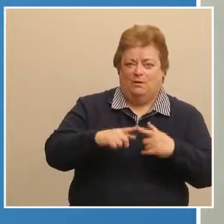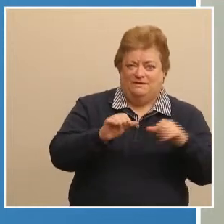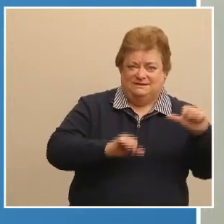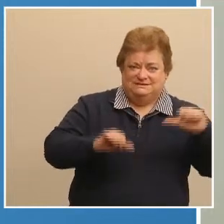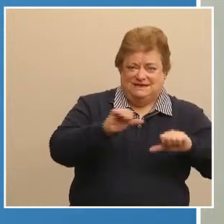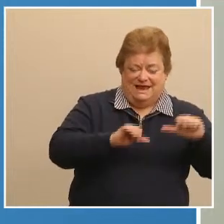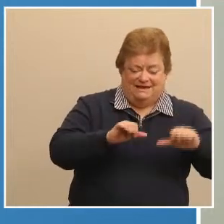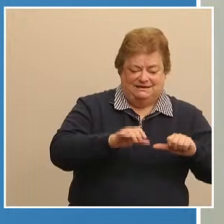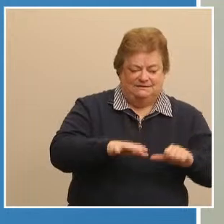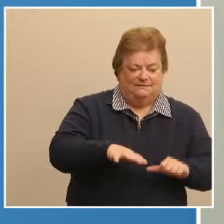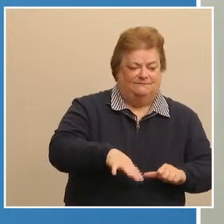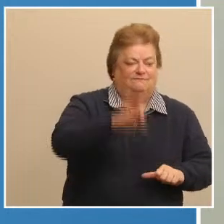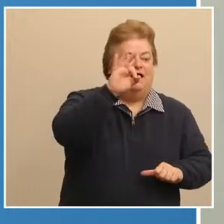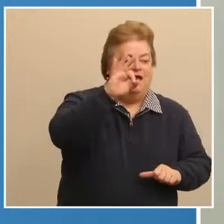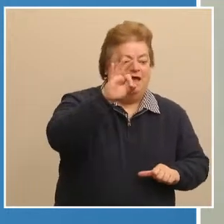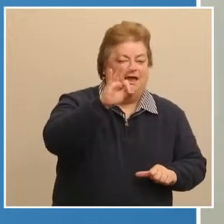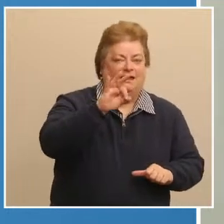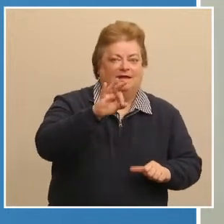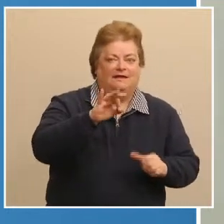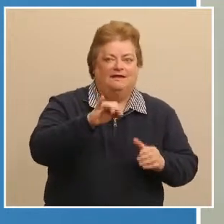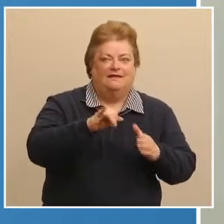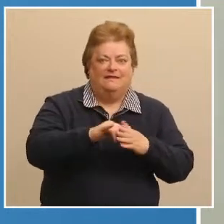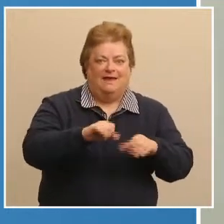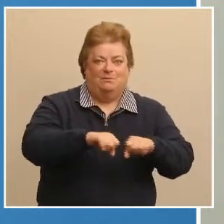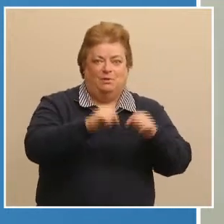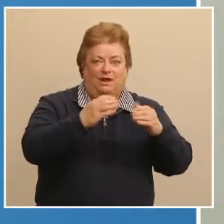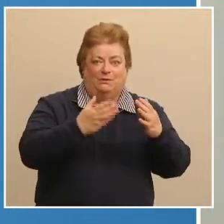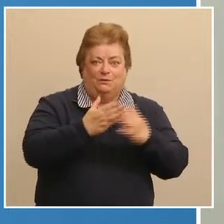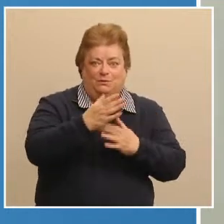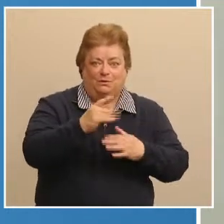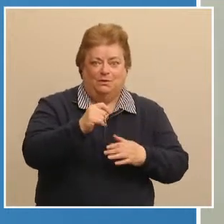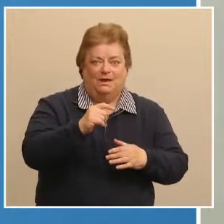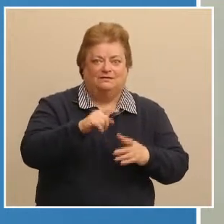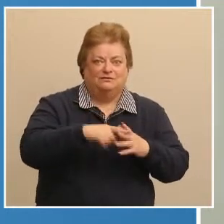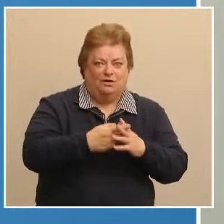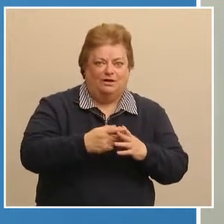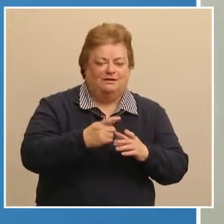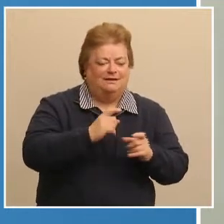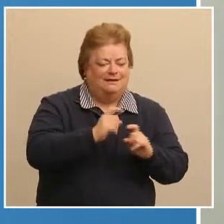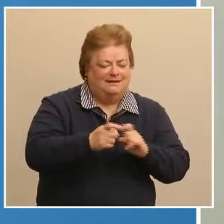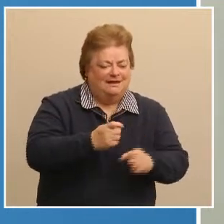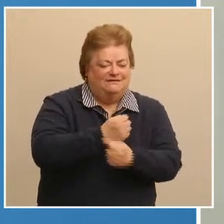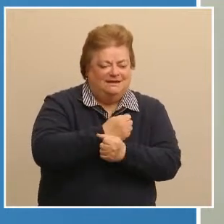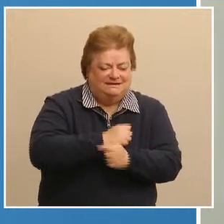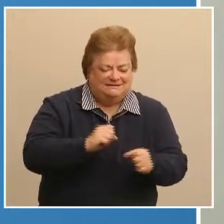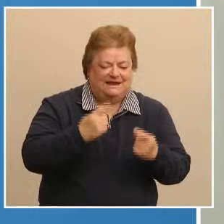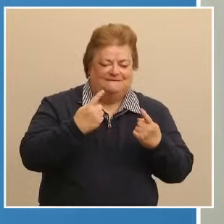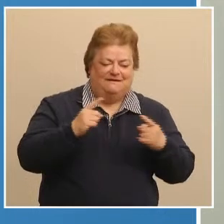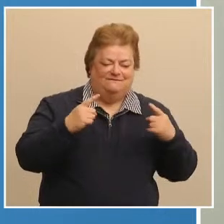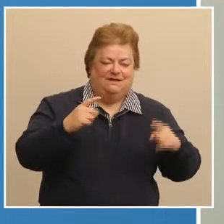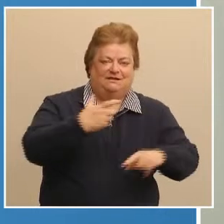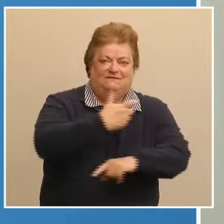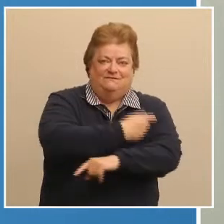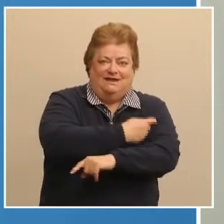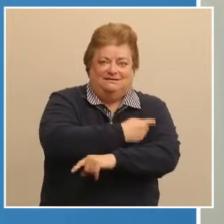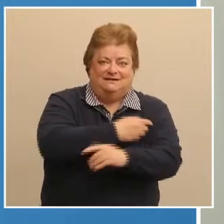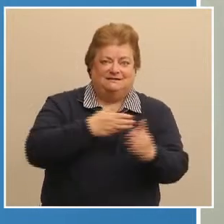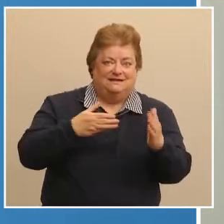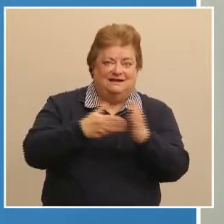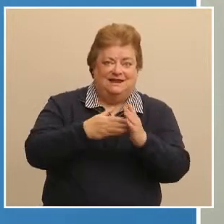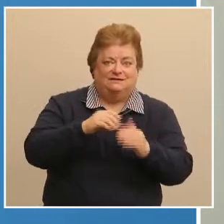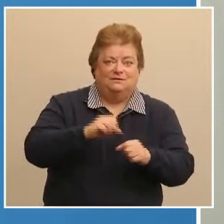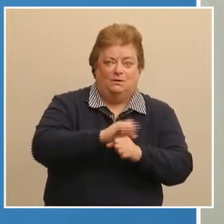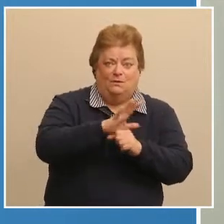scientists made their miraculous breakthrough and we began in December to administer safe and effective vaccines against COVID-19. We began to